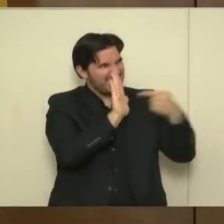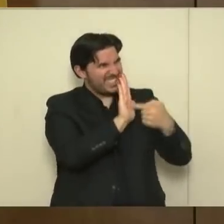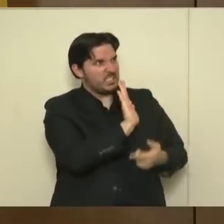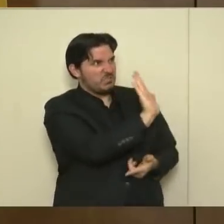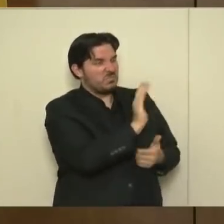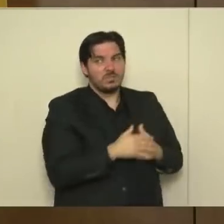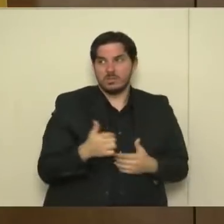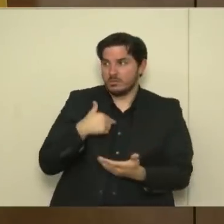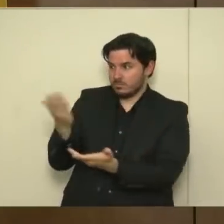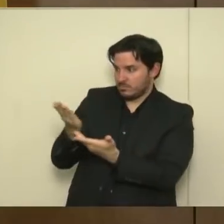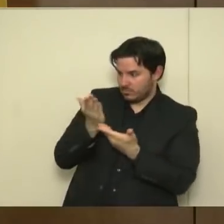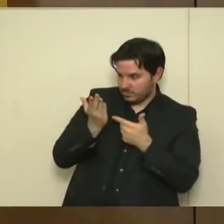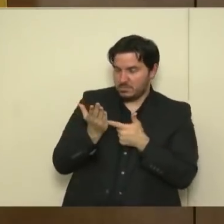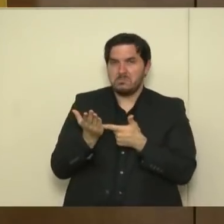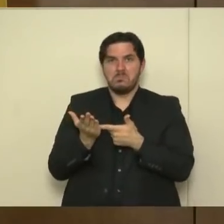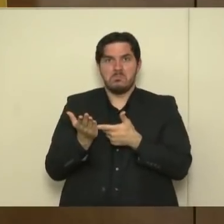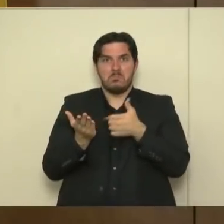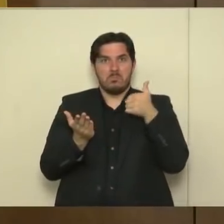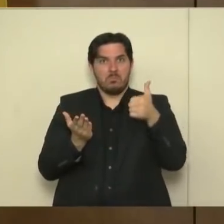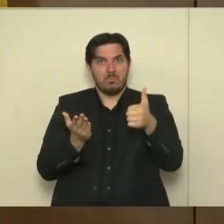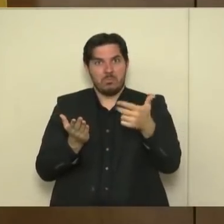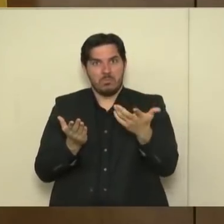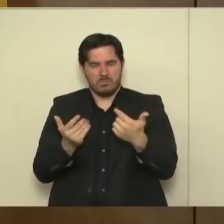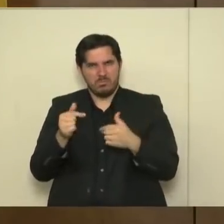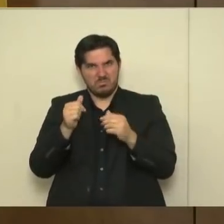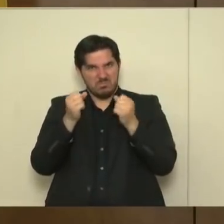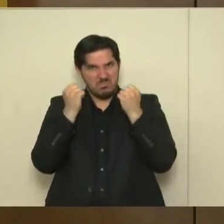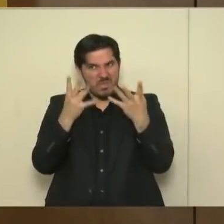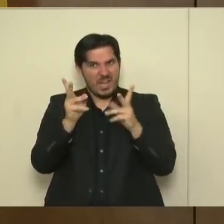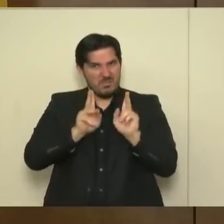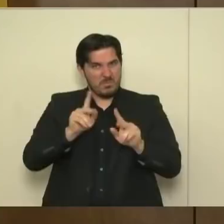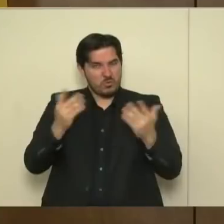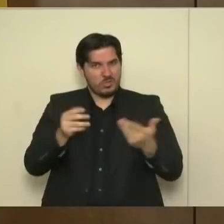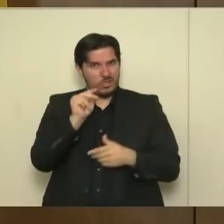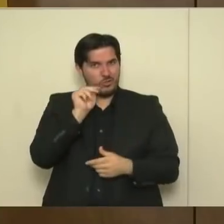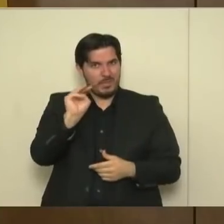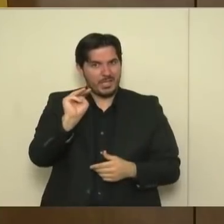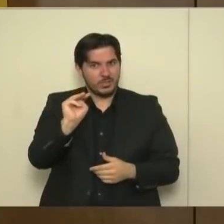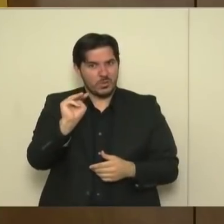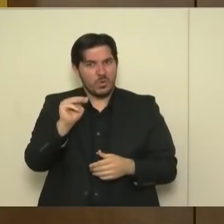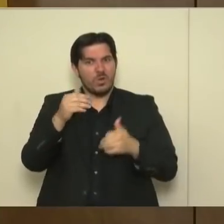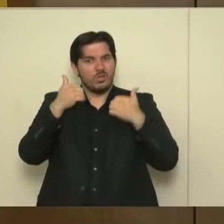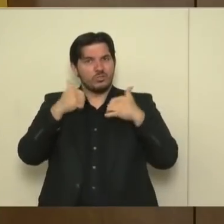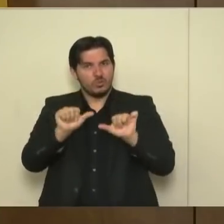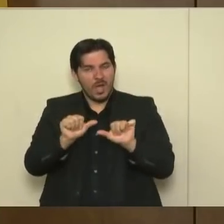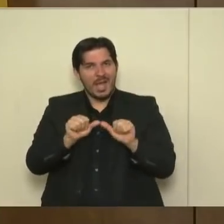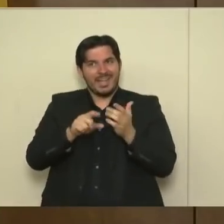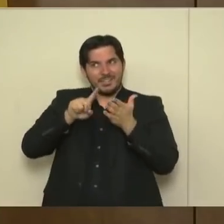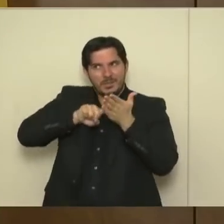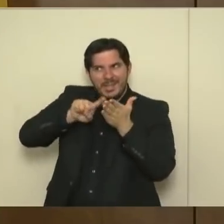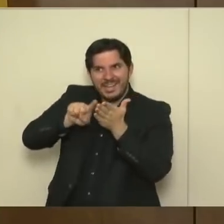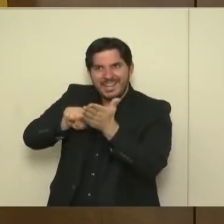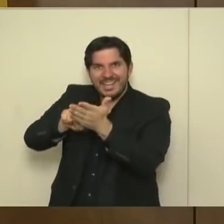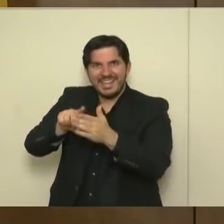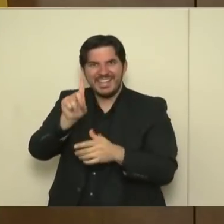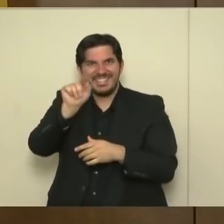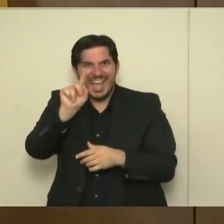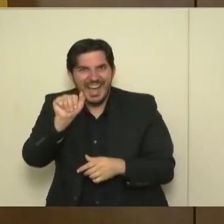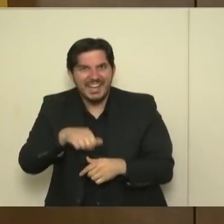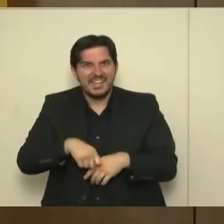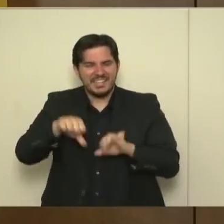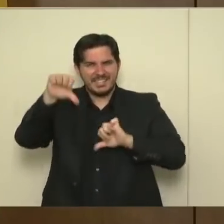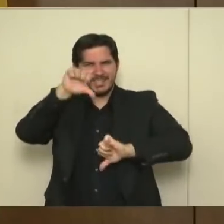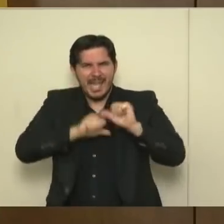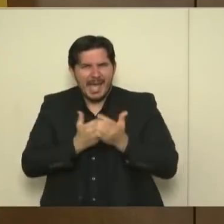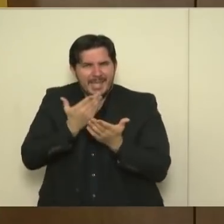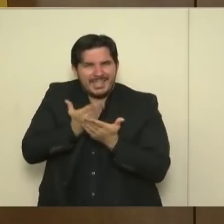working, all of us, it appears to me, diligently to apply public health, sound scientific data to